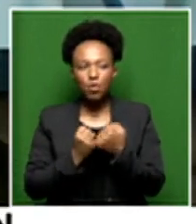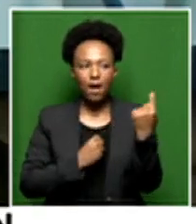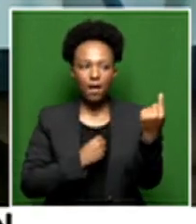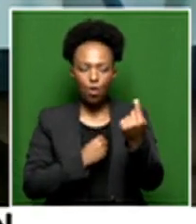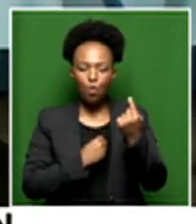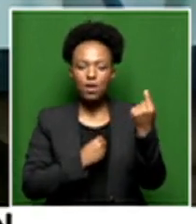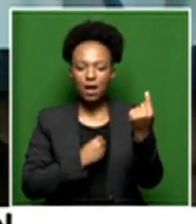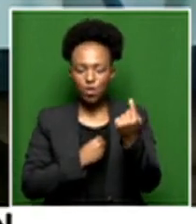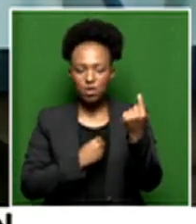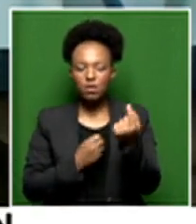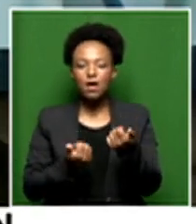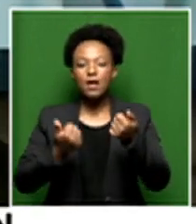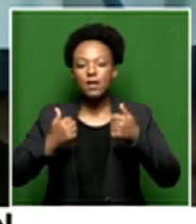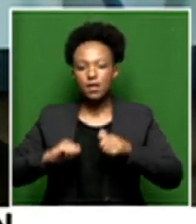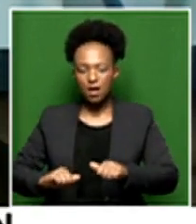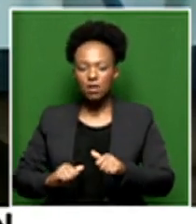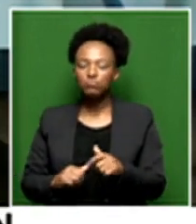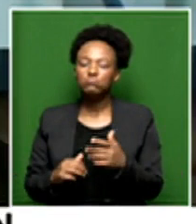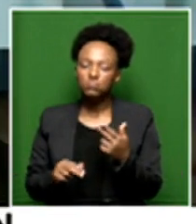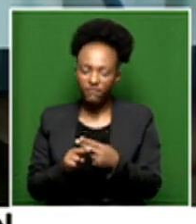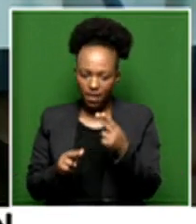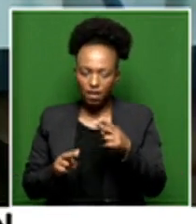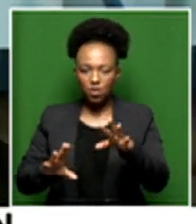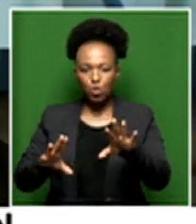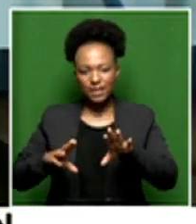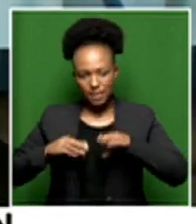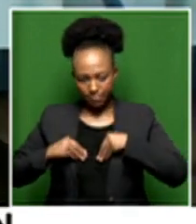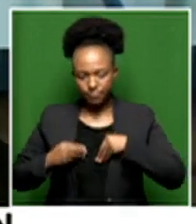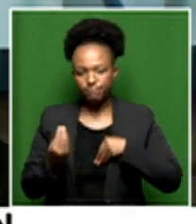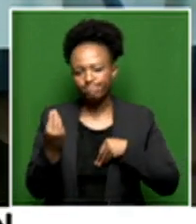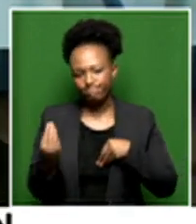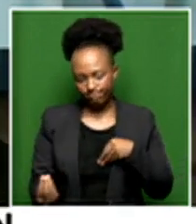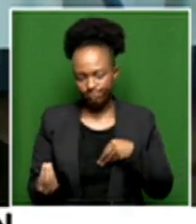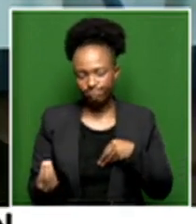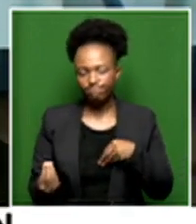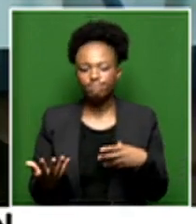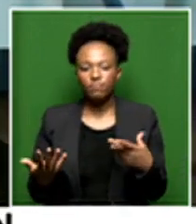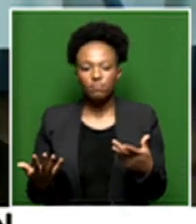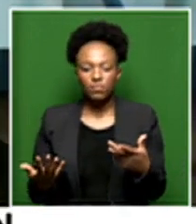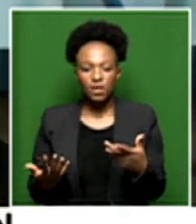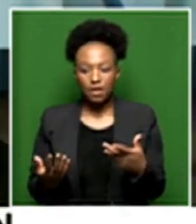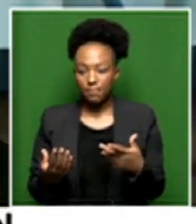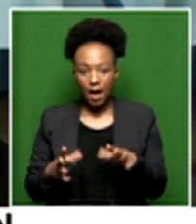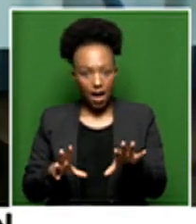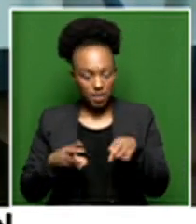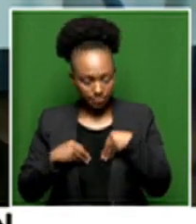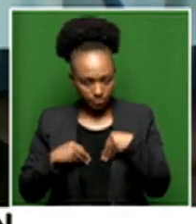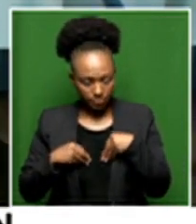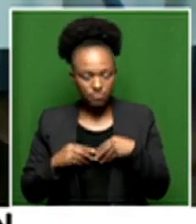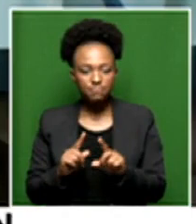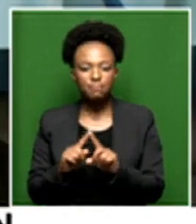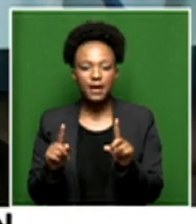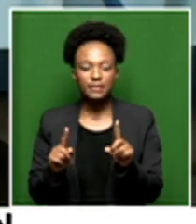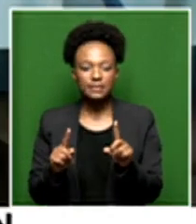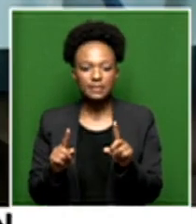then hopefully we get to a space of acceptance. And acceptance is not a full stop. You kind of get to acceptance, and then